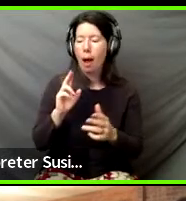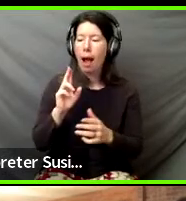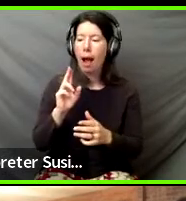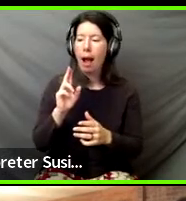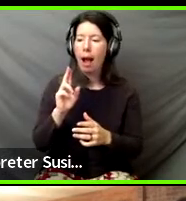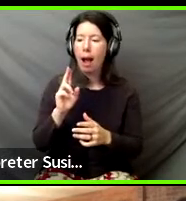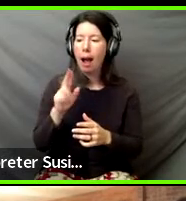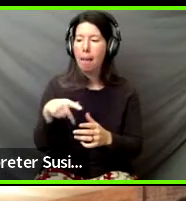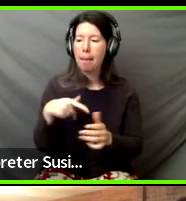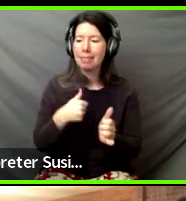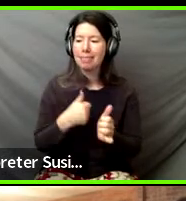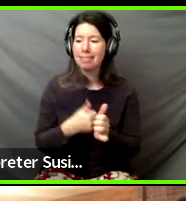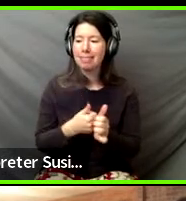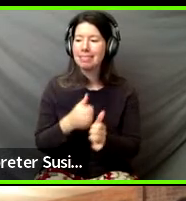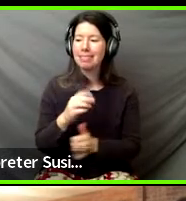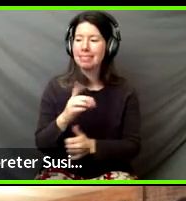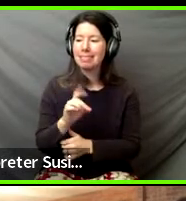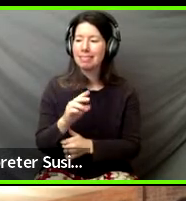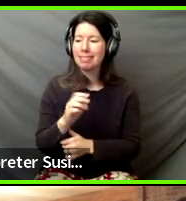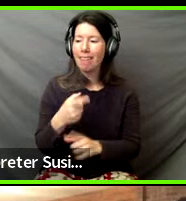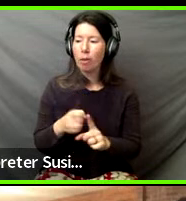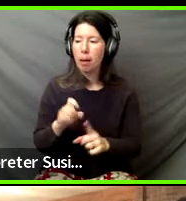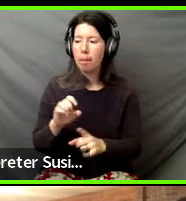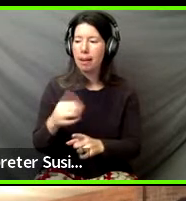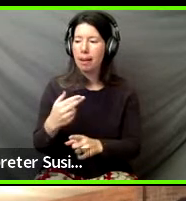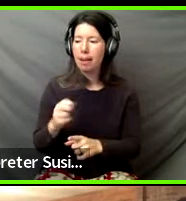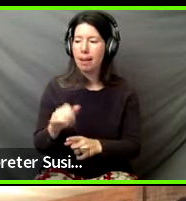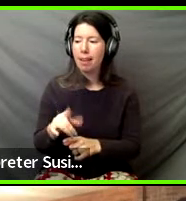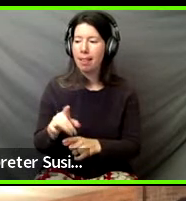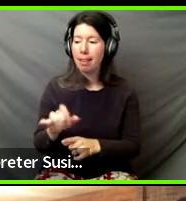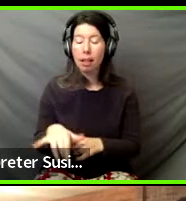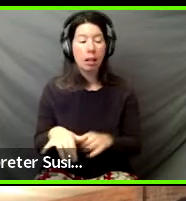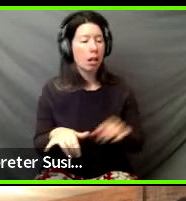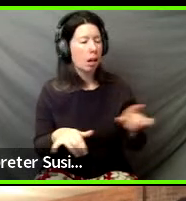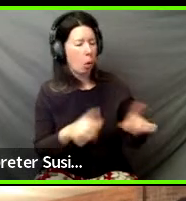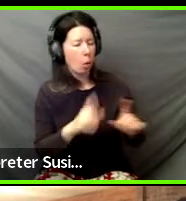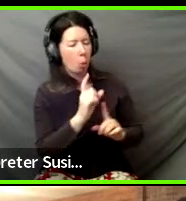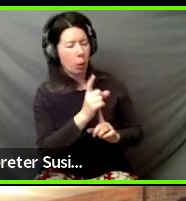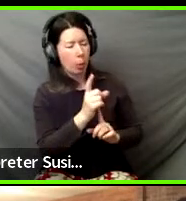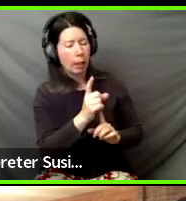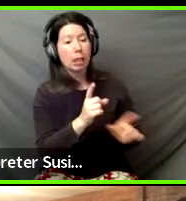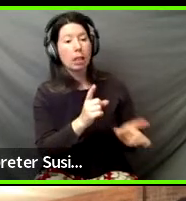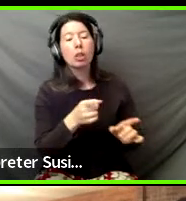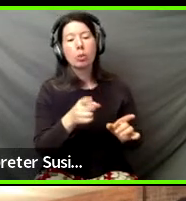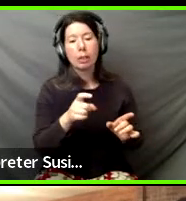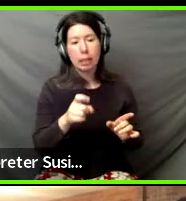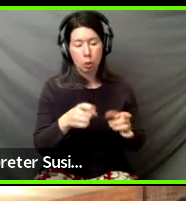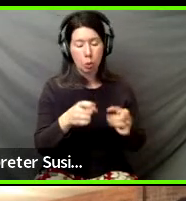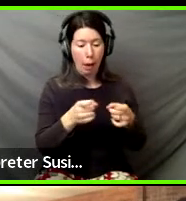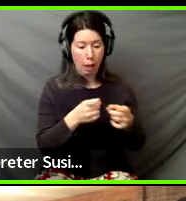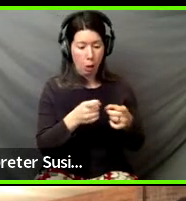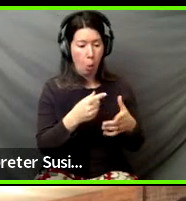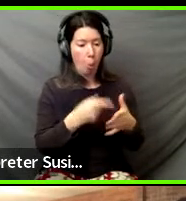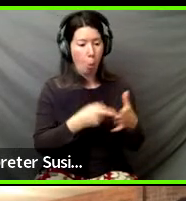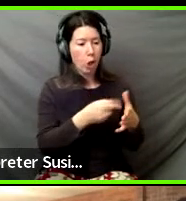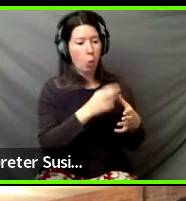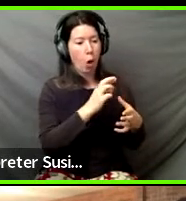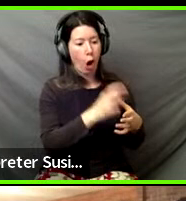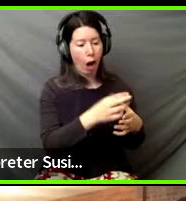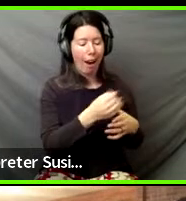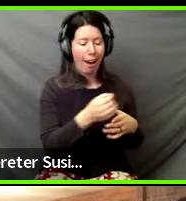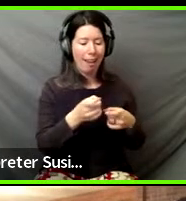Bill. Hey, just a real quick, I want to say you've got to handle, I think what you are, handling it like a political